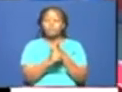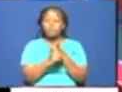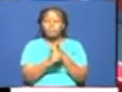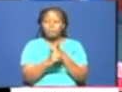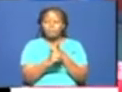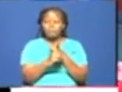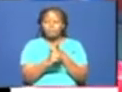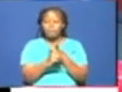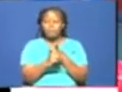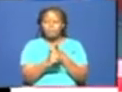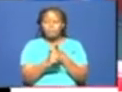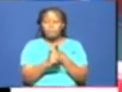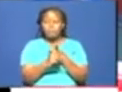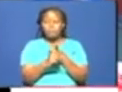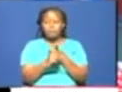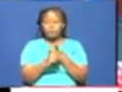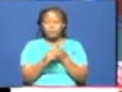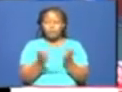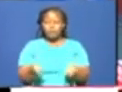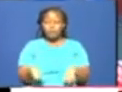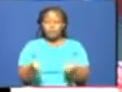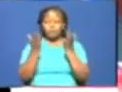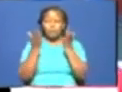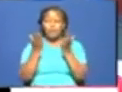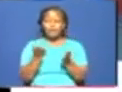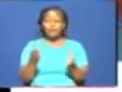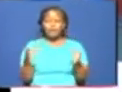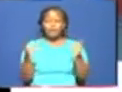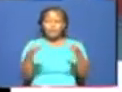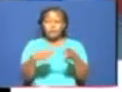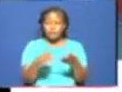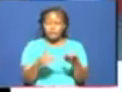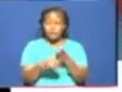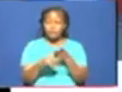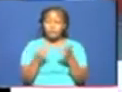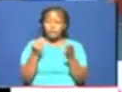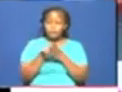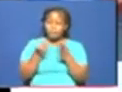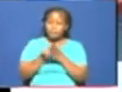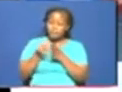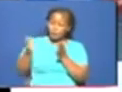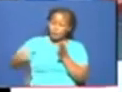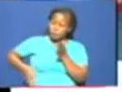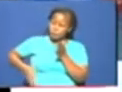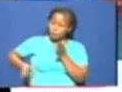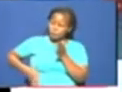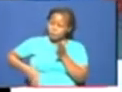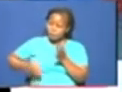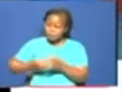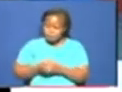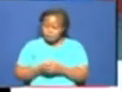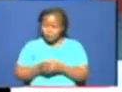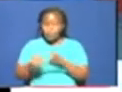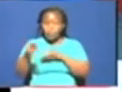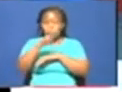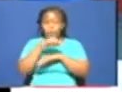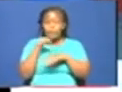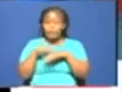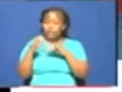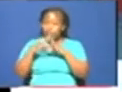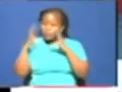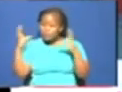one, Inua Jamii, Pesa Mfukoni. A nation's